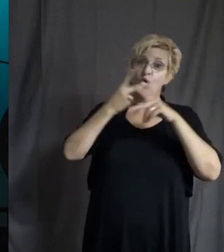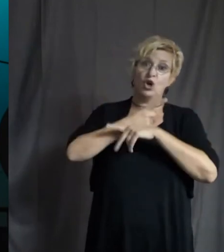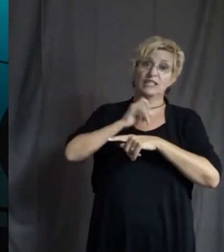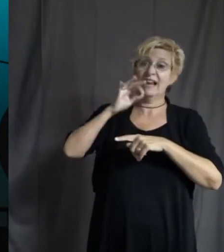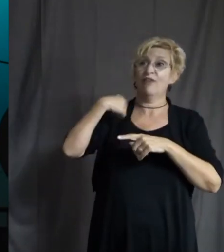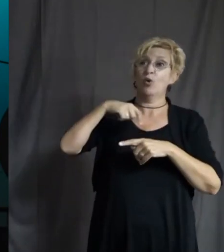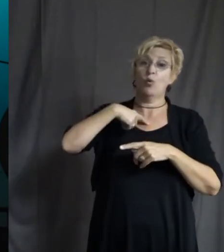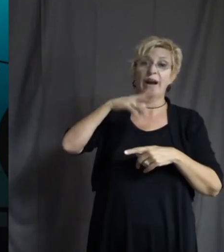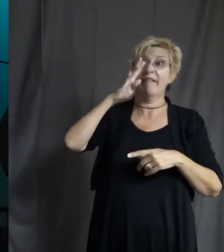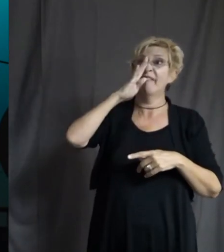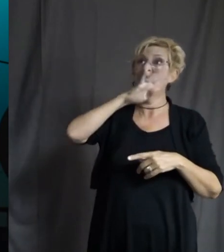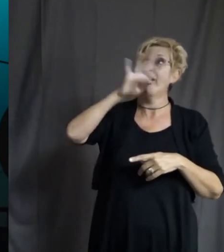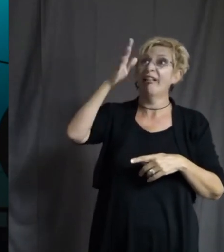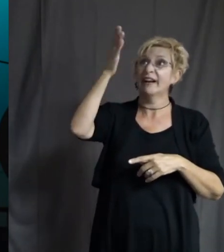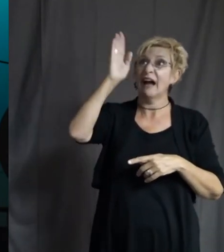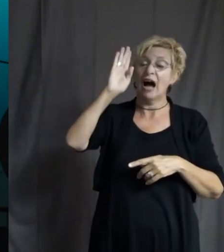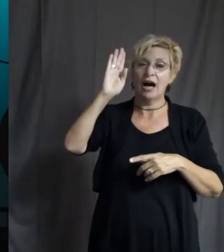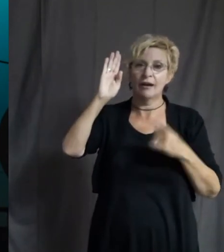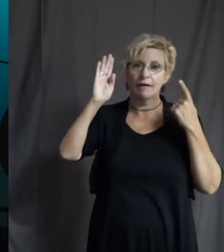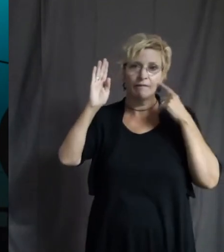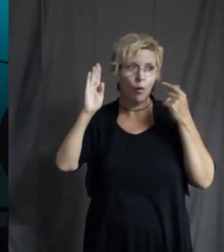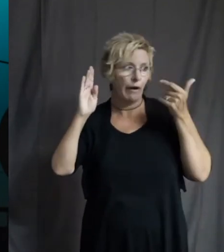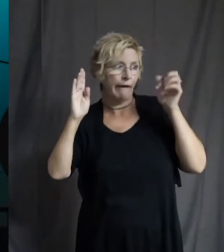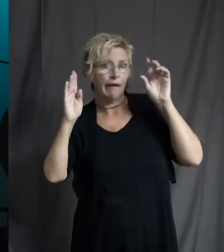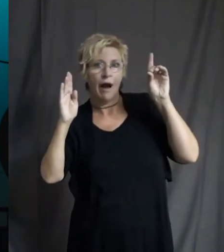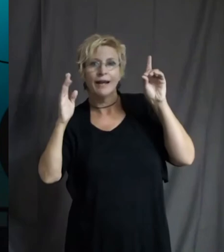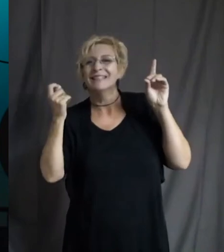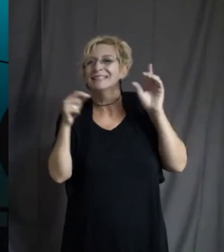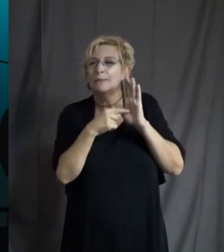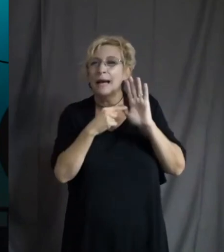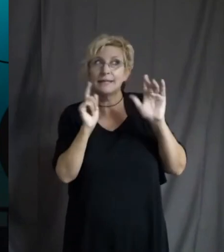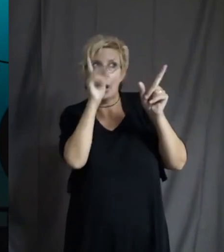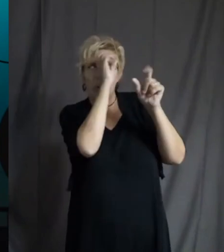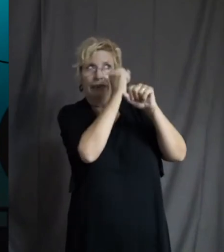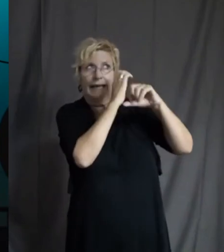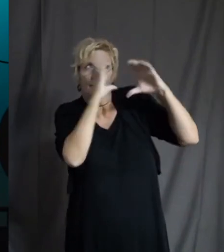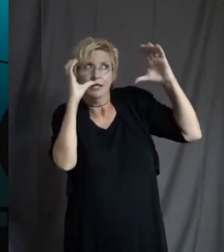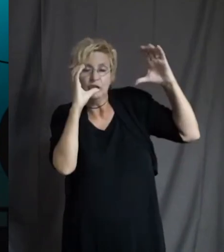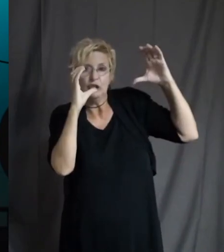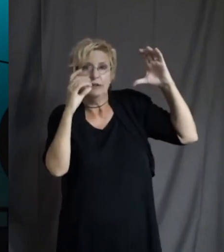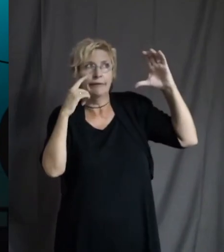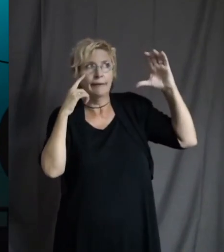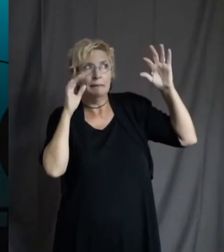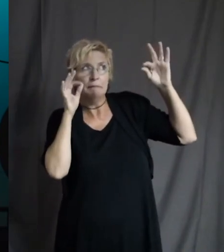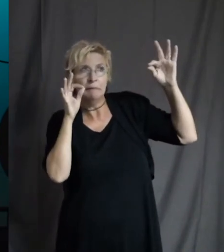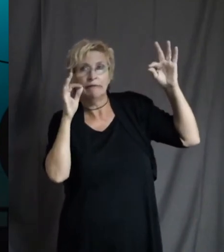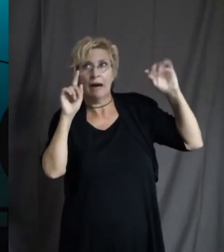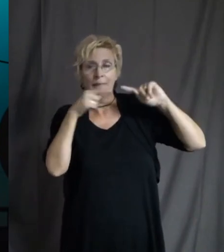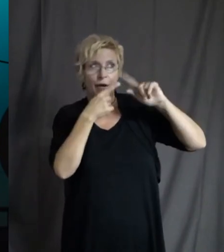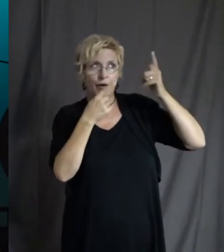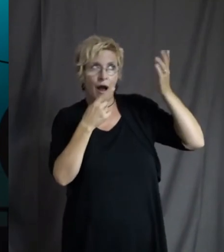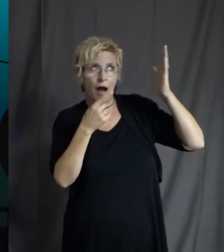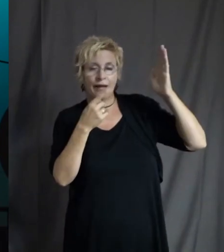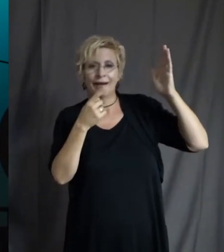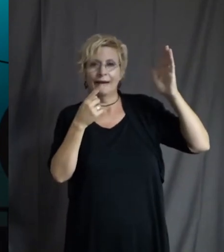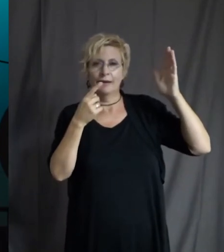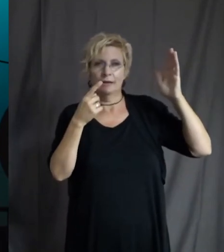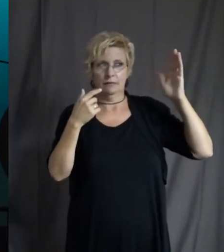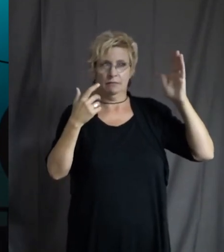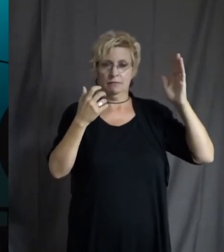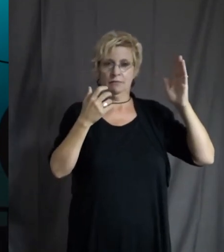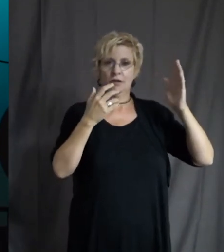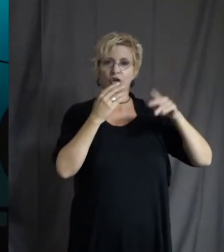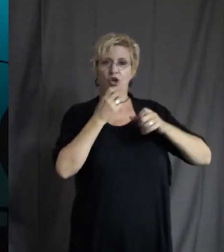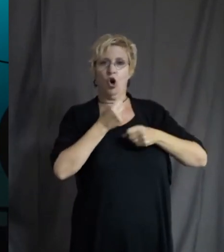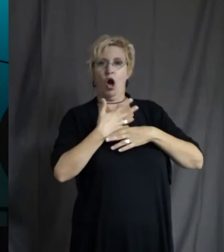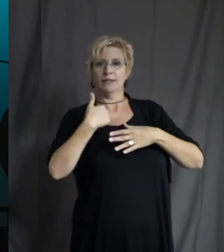What he means by that, I think, is that sometimes our images and our judgments about the divine can actually keep us from the